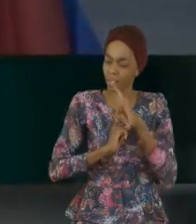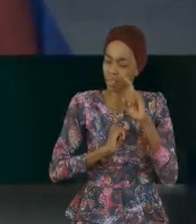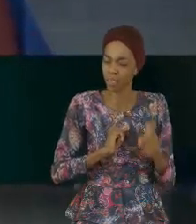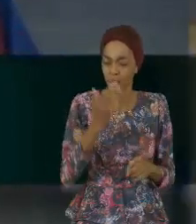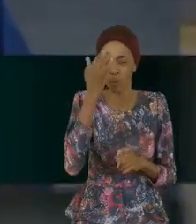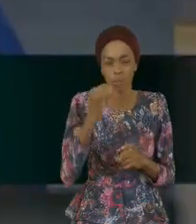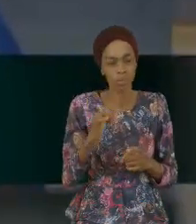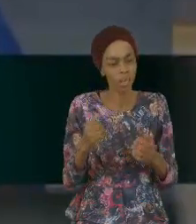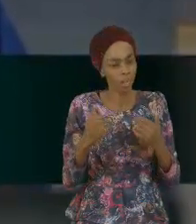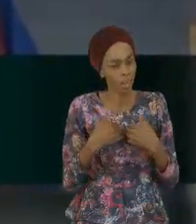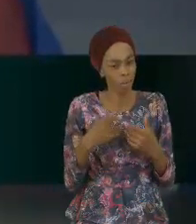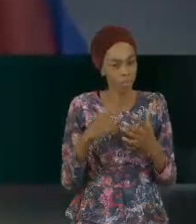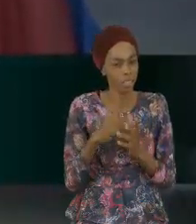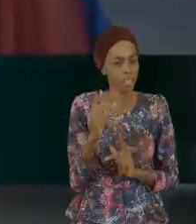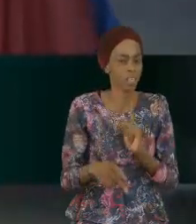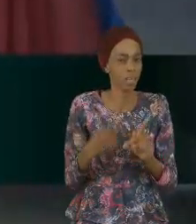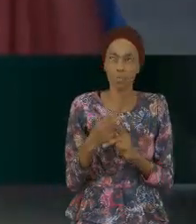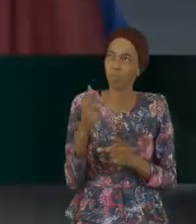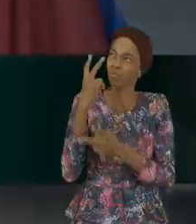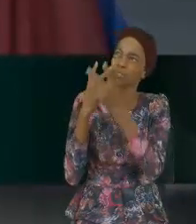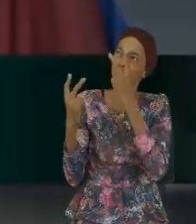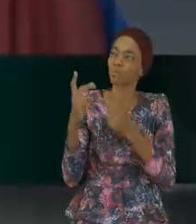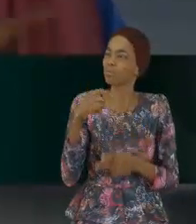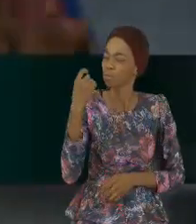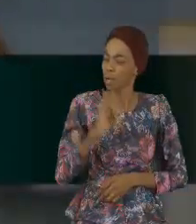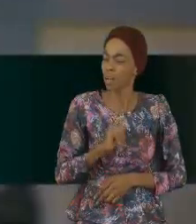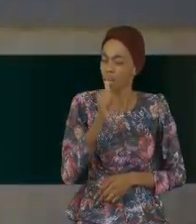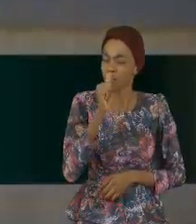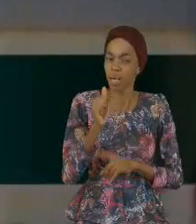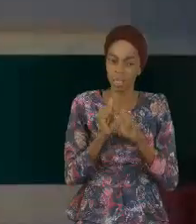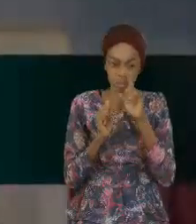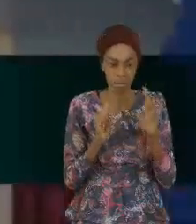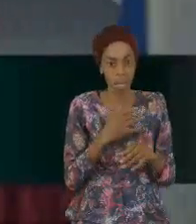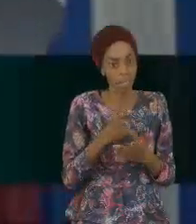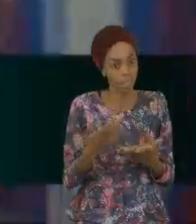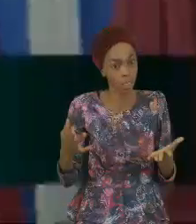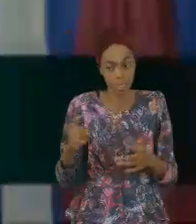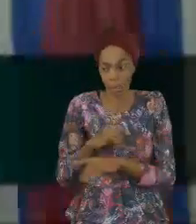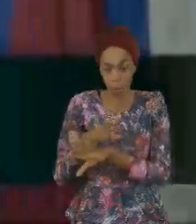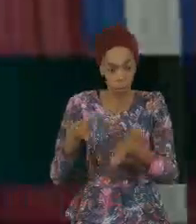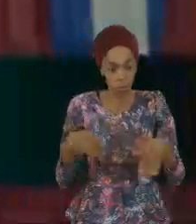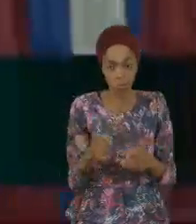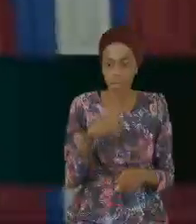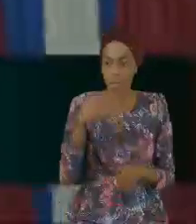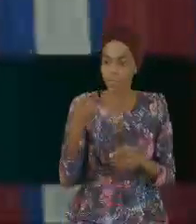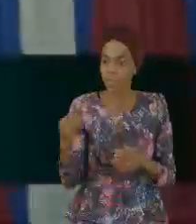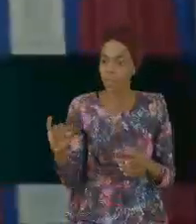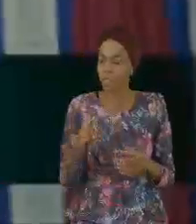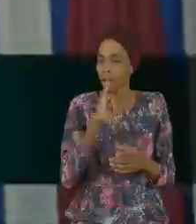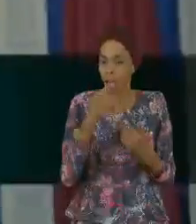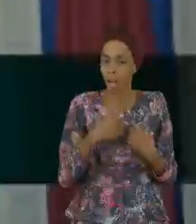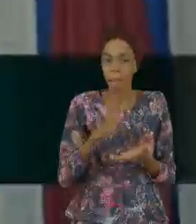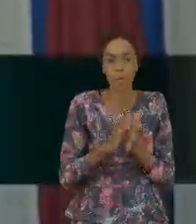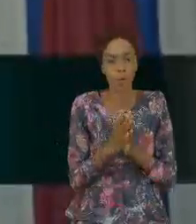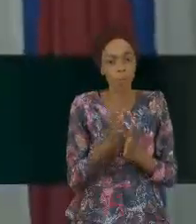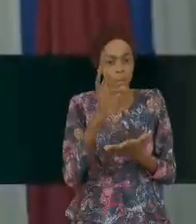have such a grandiose vision? Who am I? And the things they were saying have become part of you.